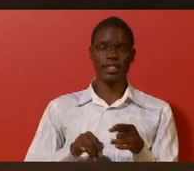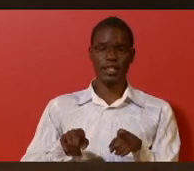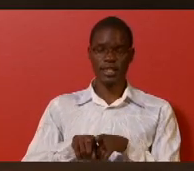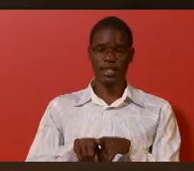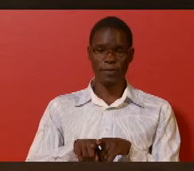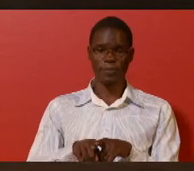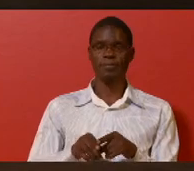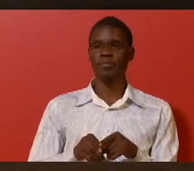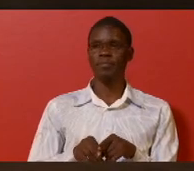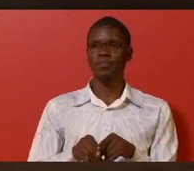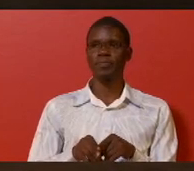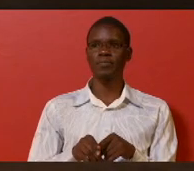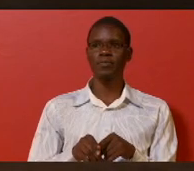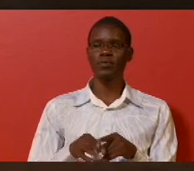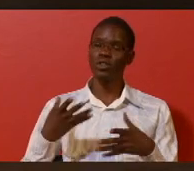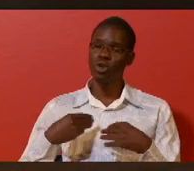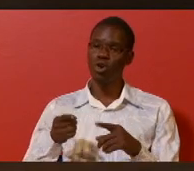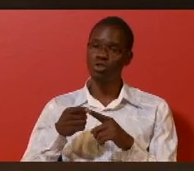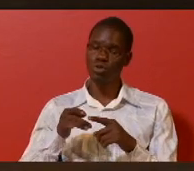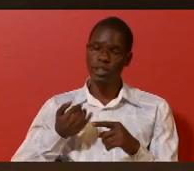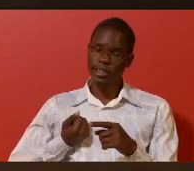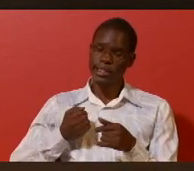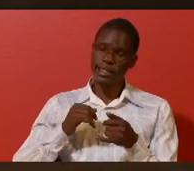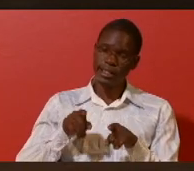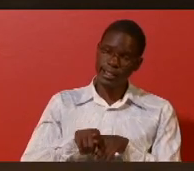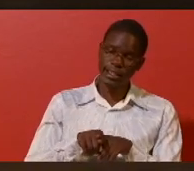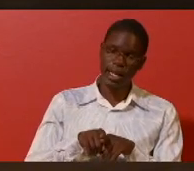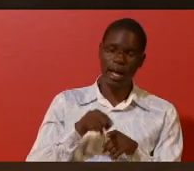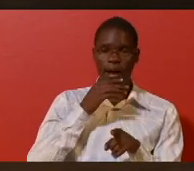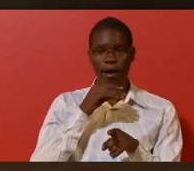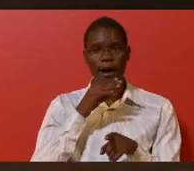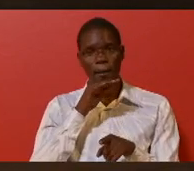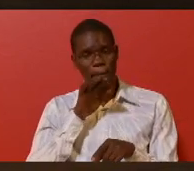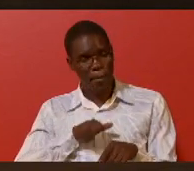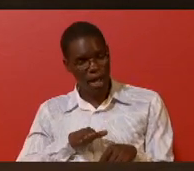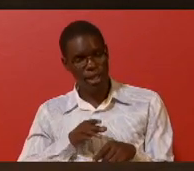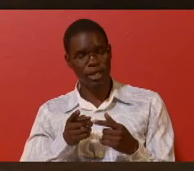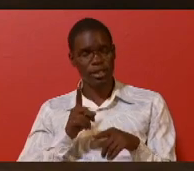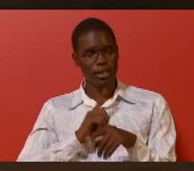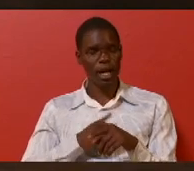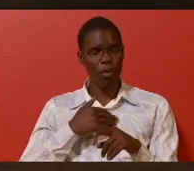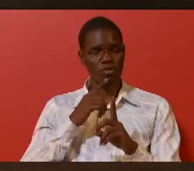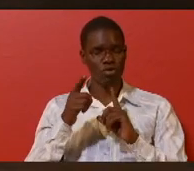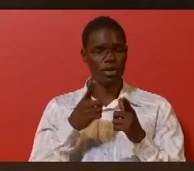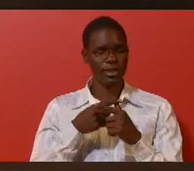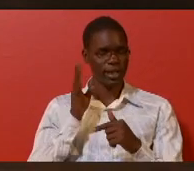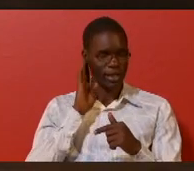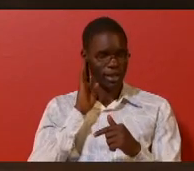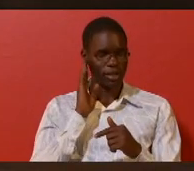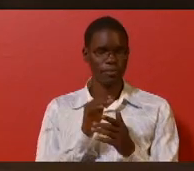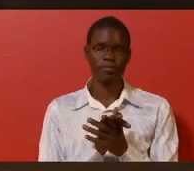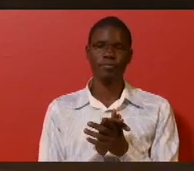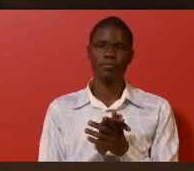developing an affinity to? Her mother, her sister. That's who she's growing close to. Because when she wants to talk, they're listening. My